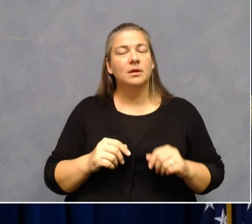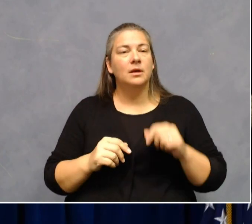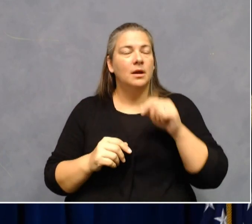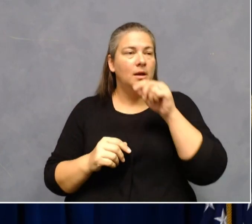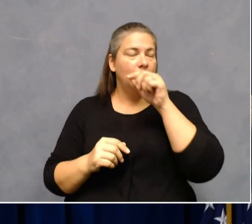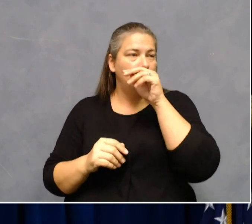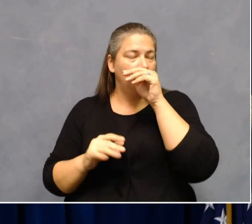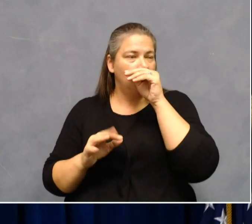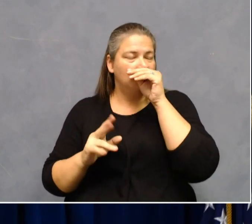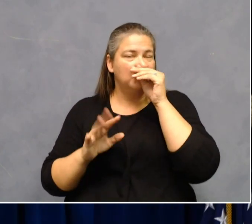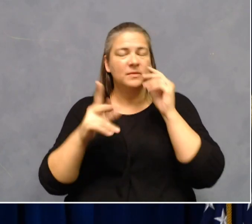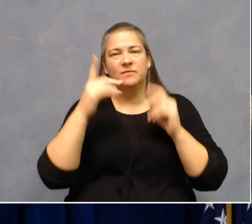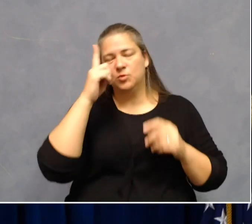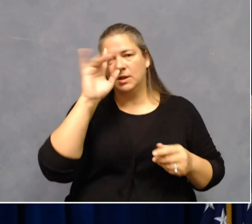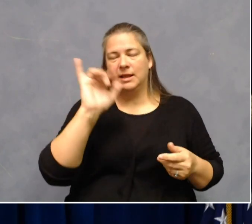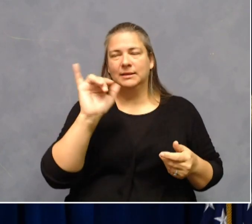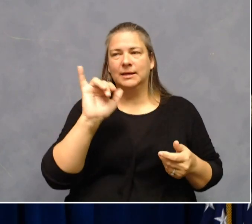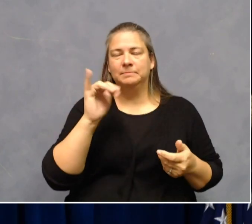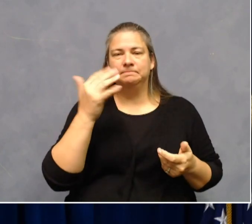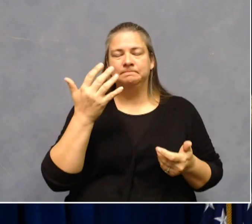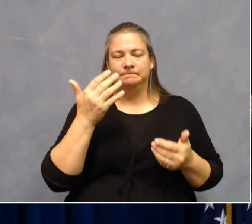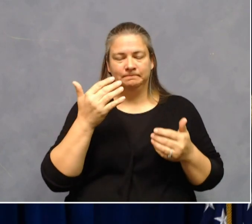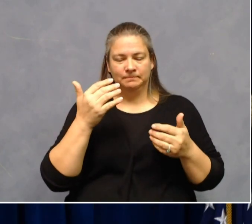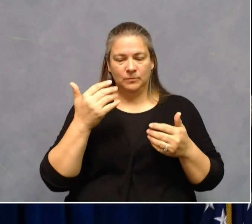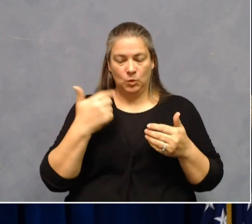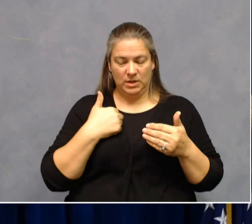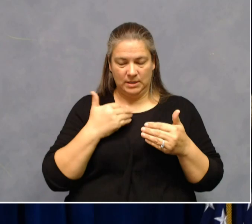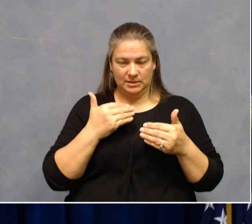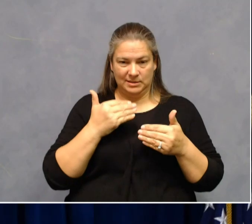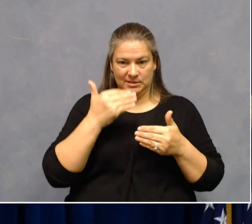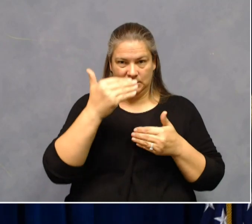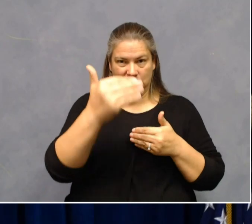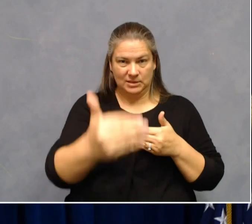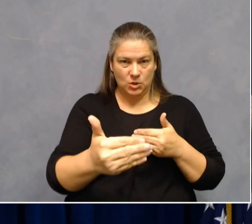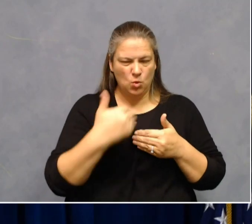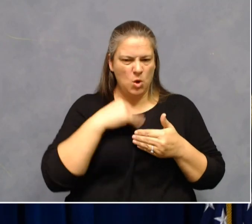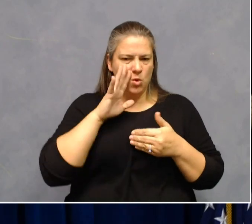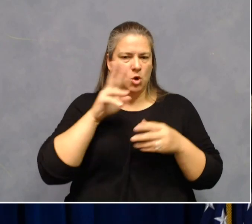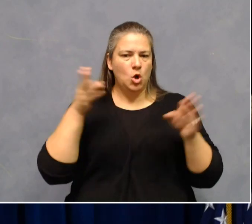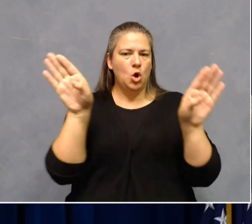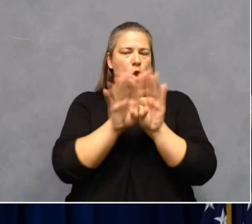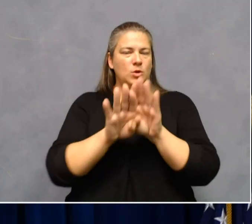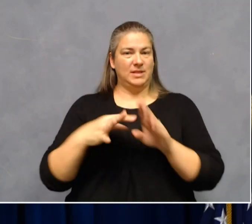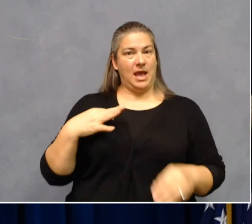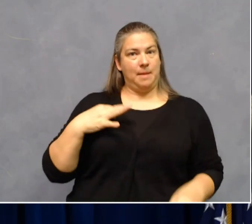at least foreseeable future, we're going to be closing the application portal at